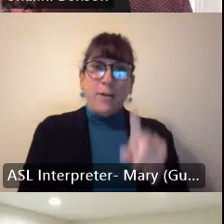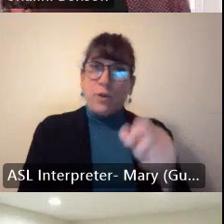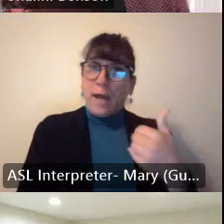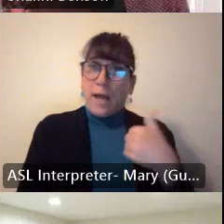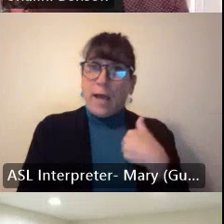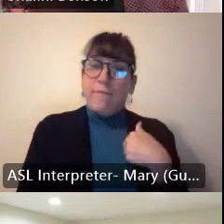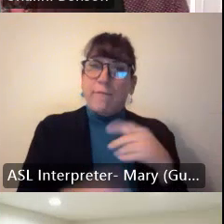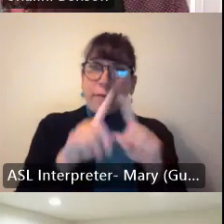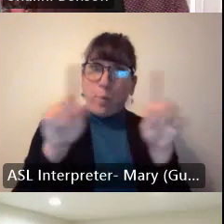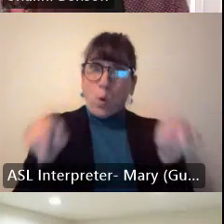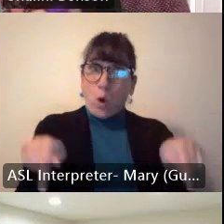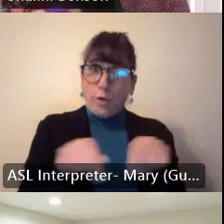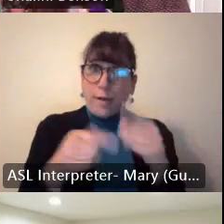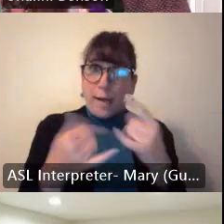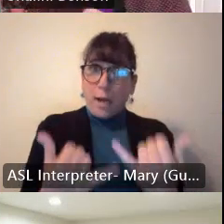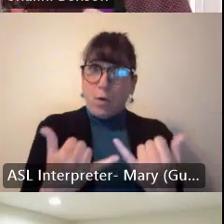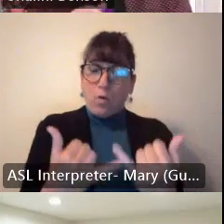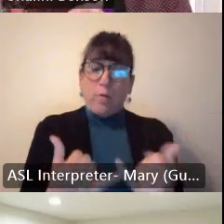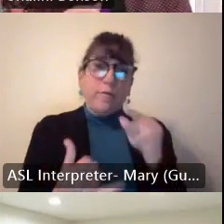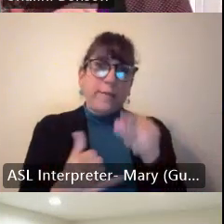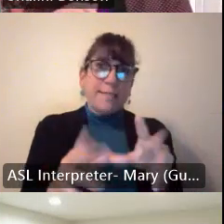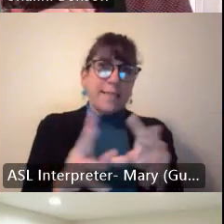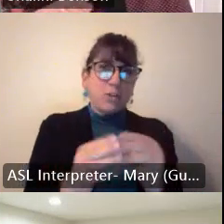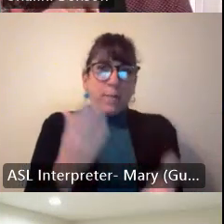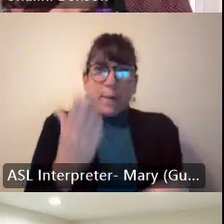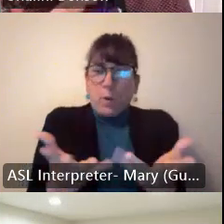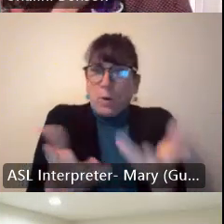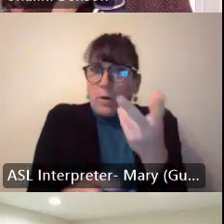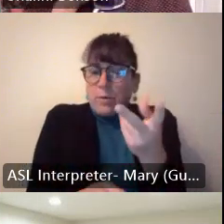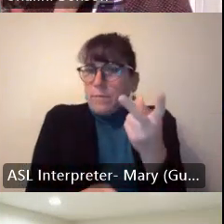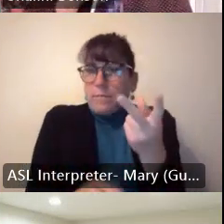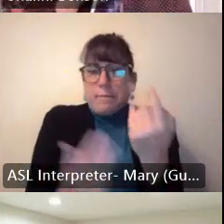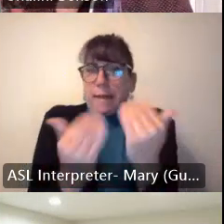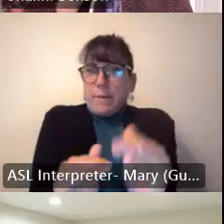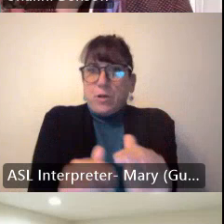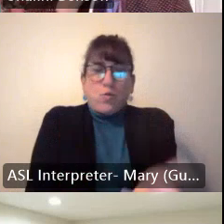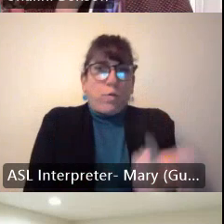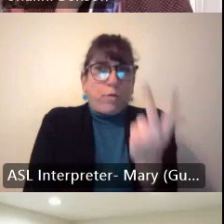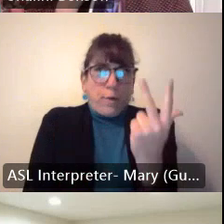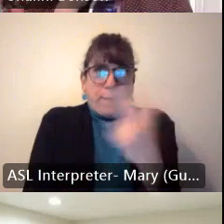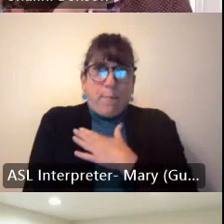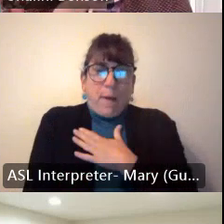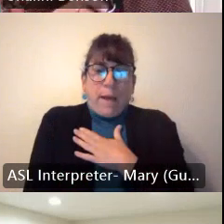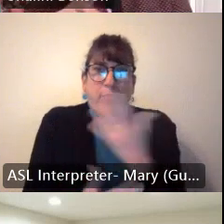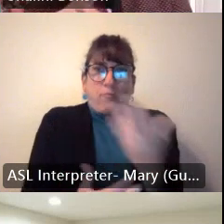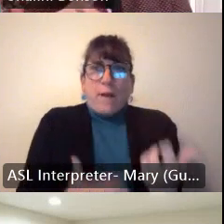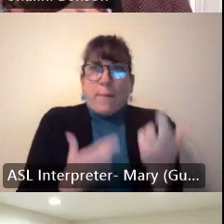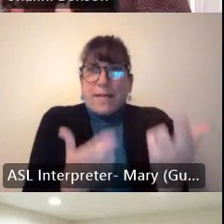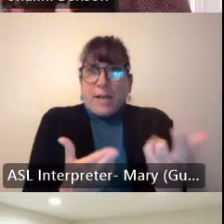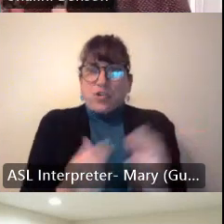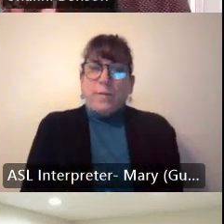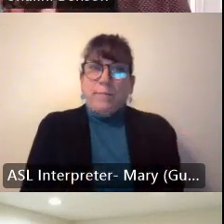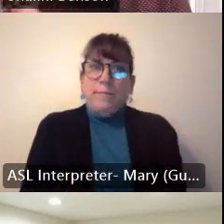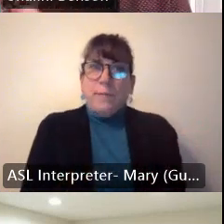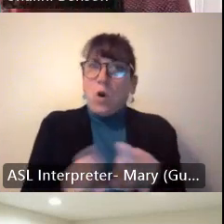and for this session, maybe you want to keep it to 3. That's just my recommendation, because, and also